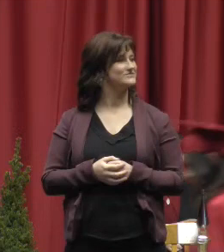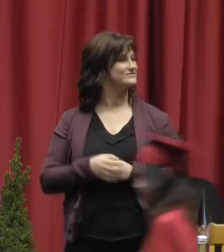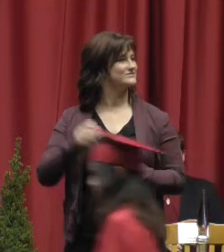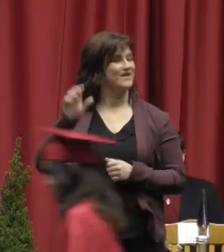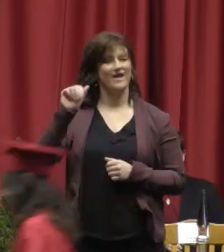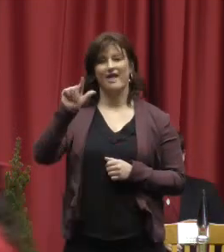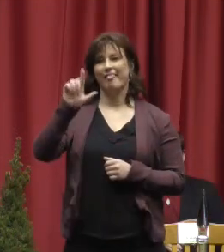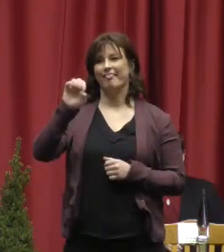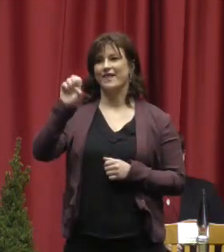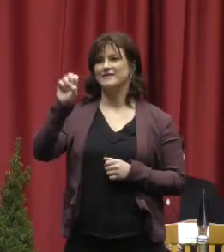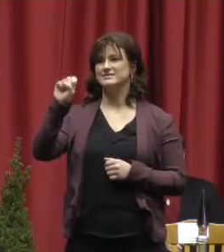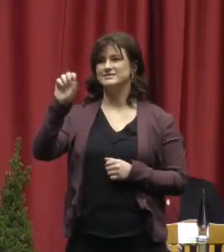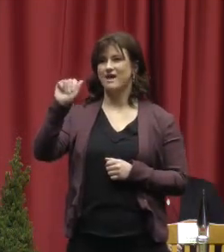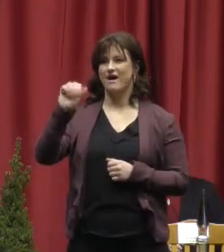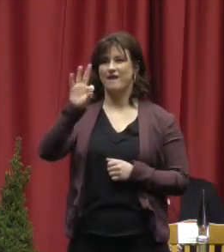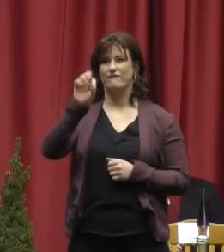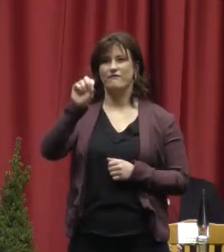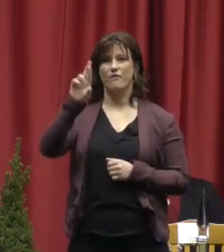Alexa Forrest.